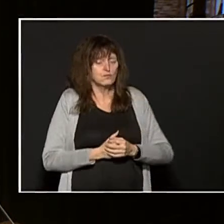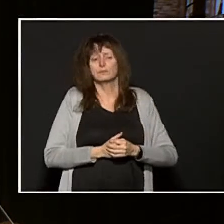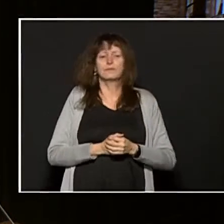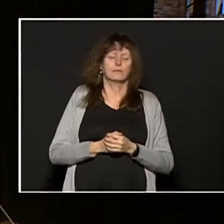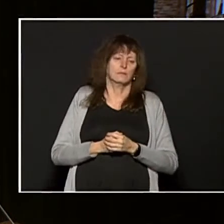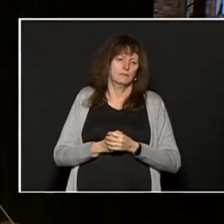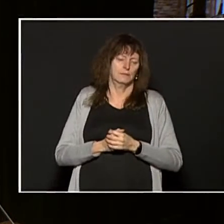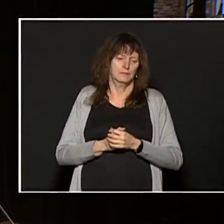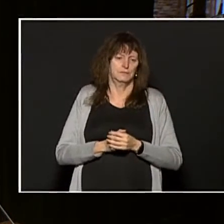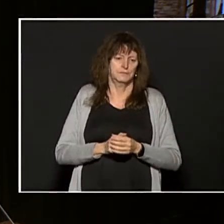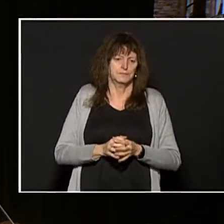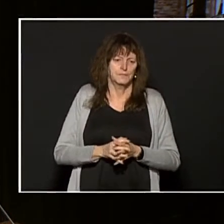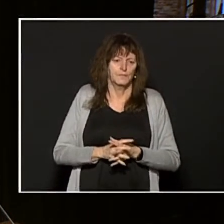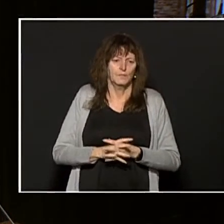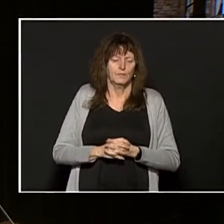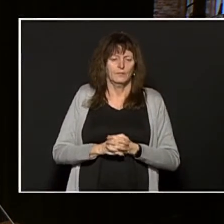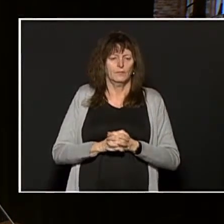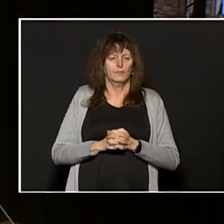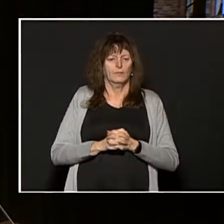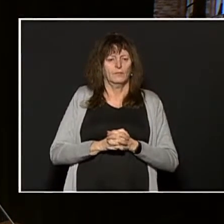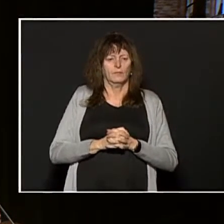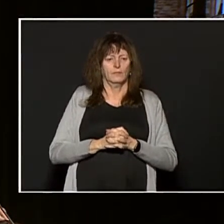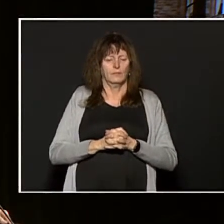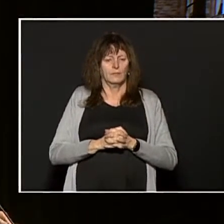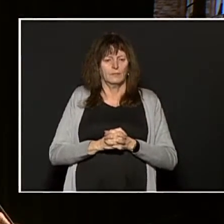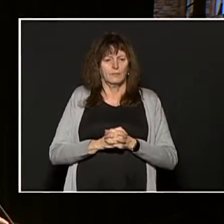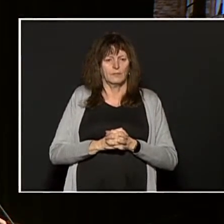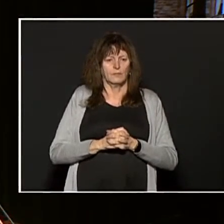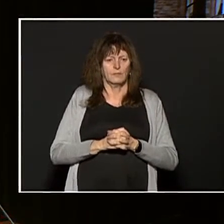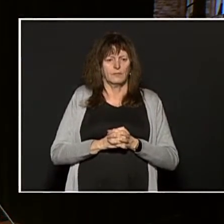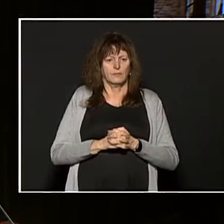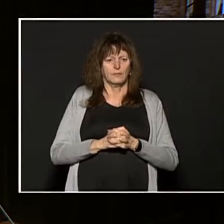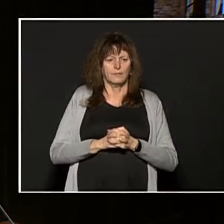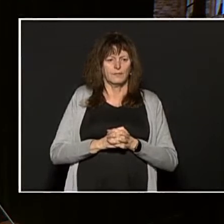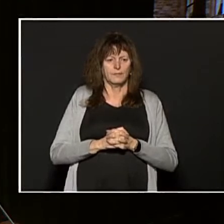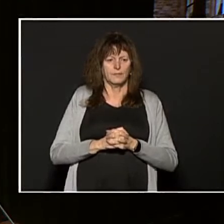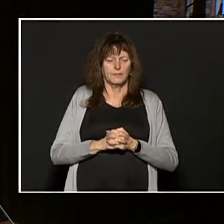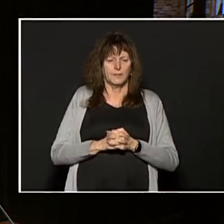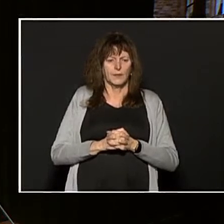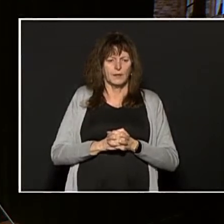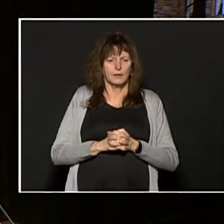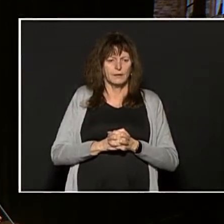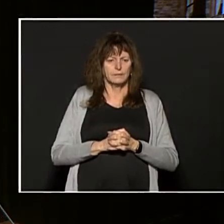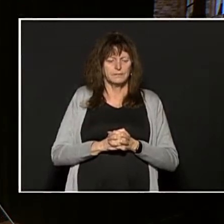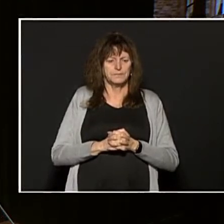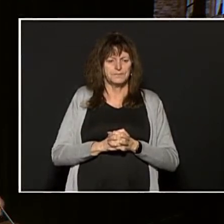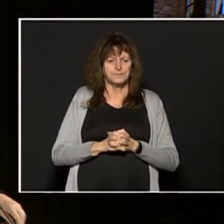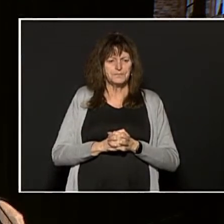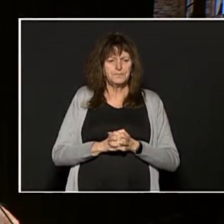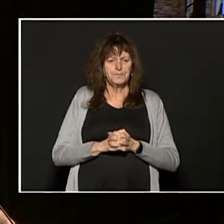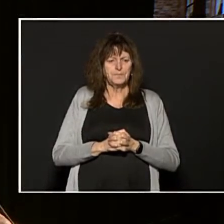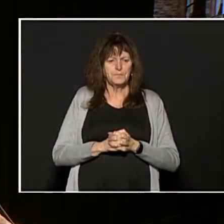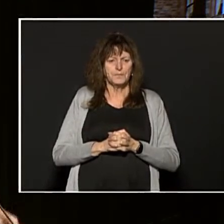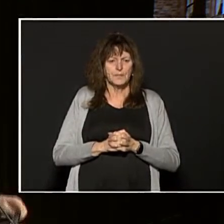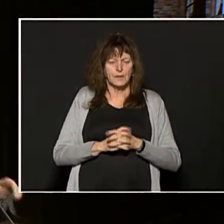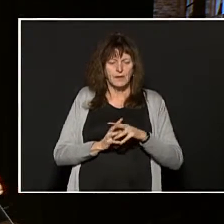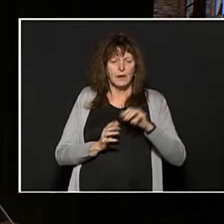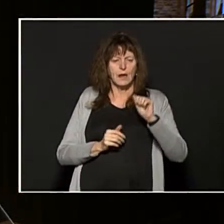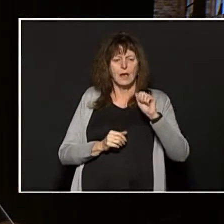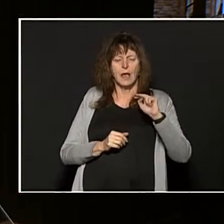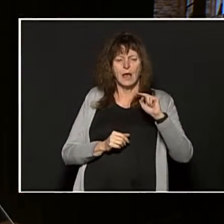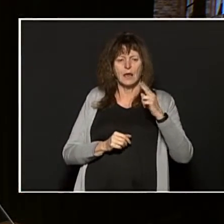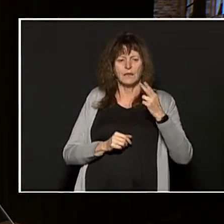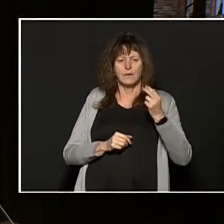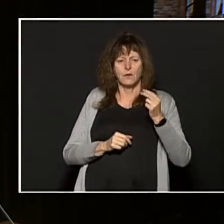1 question, 1 follow-up. Over to the first question, please. Your first question comes from Anthony Fury from